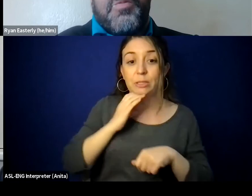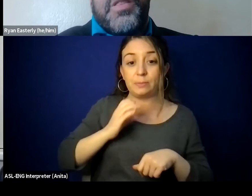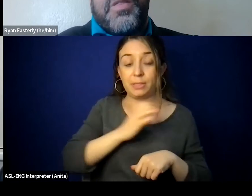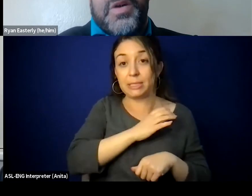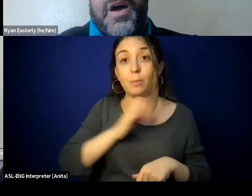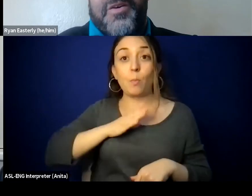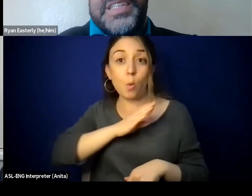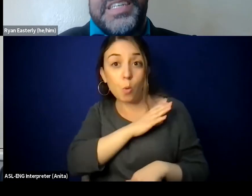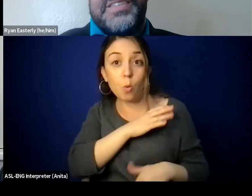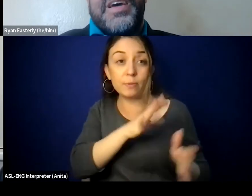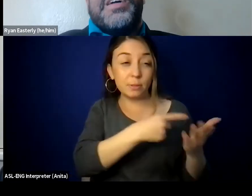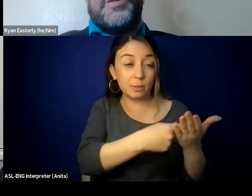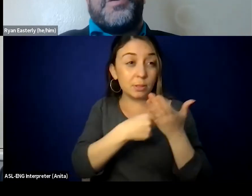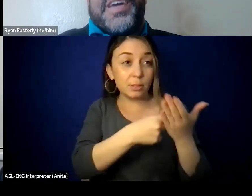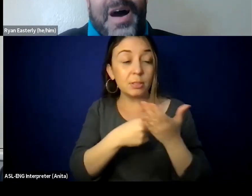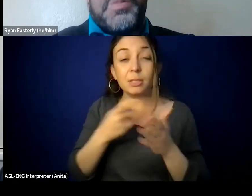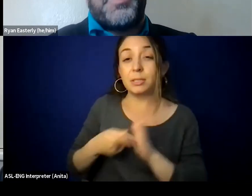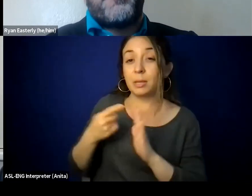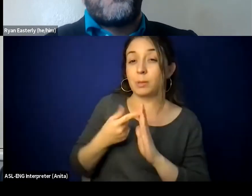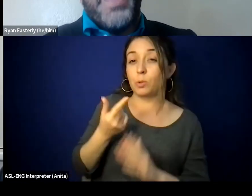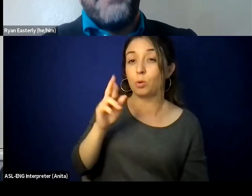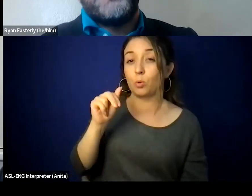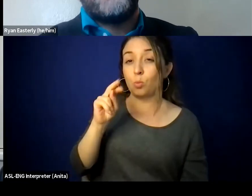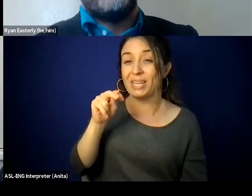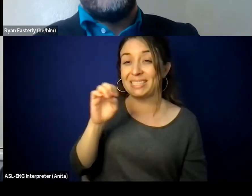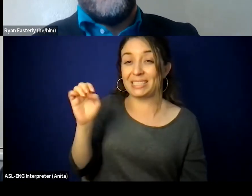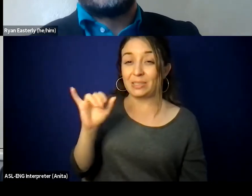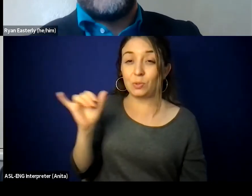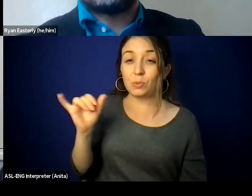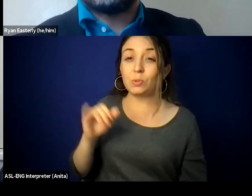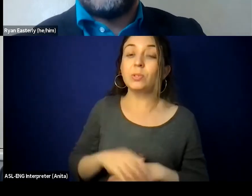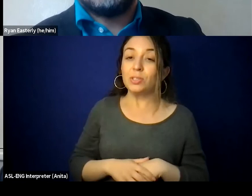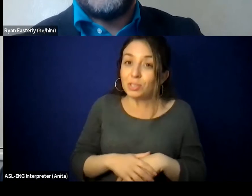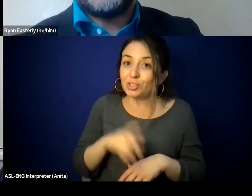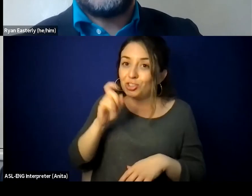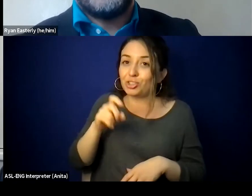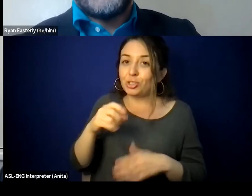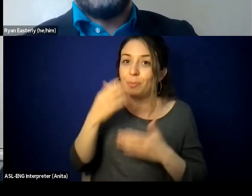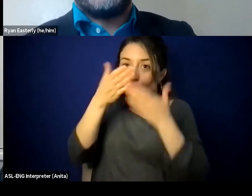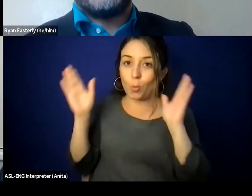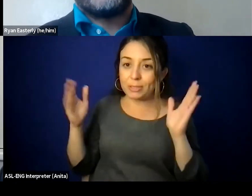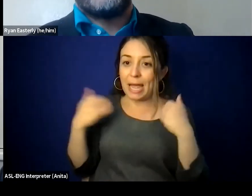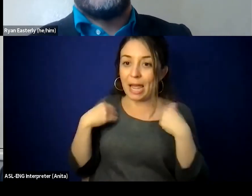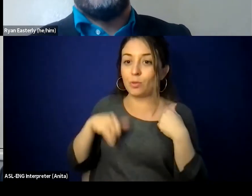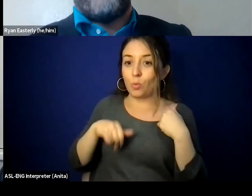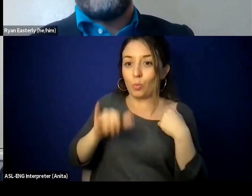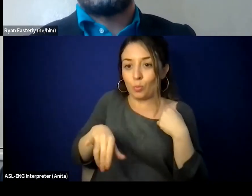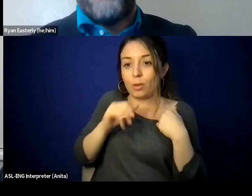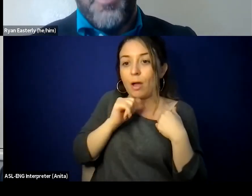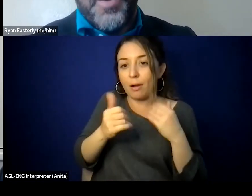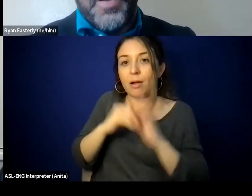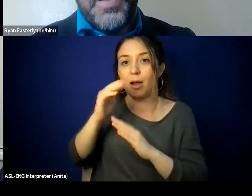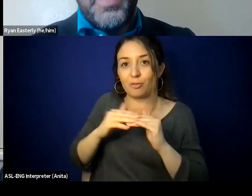sometimes with our grantees. So get comfortable with having uncomfortable conversations and make it clear that you